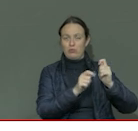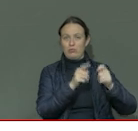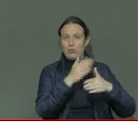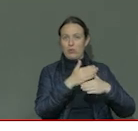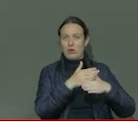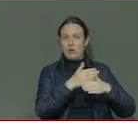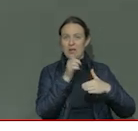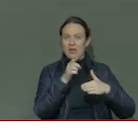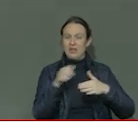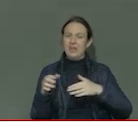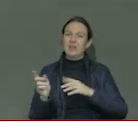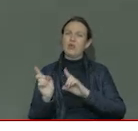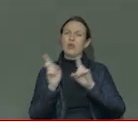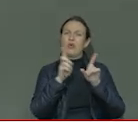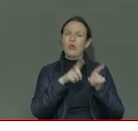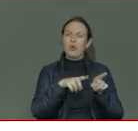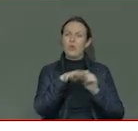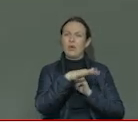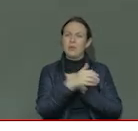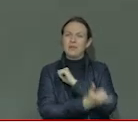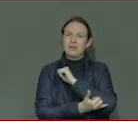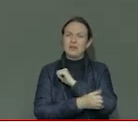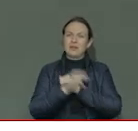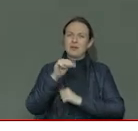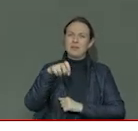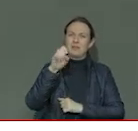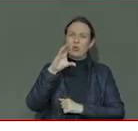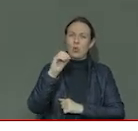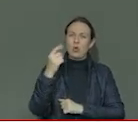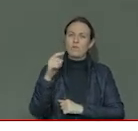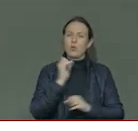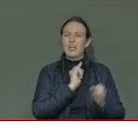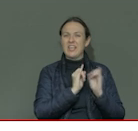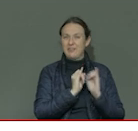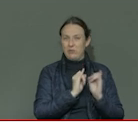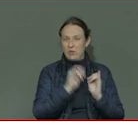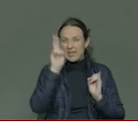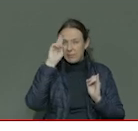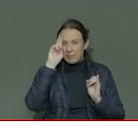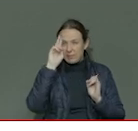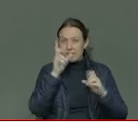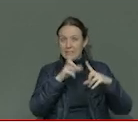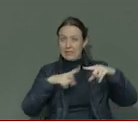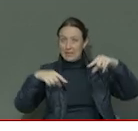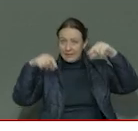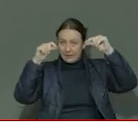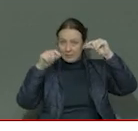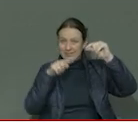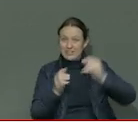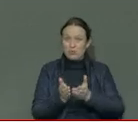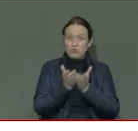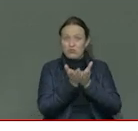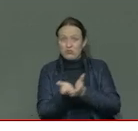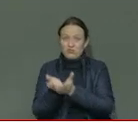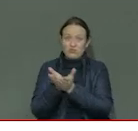come to Mexico? To interview Pi. Remember, there was a huge Japanese cargo ship that sinks. They have